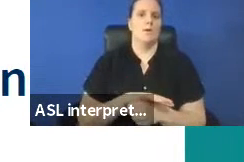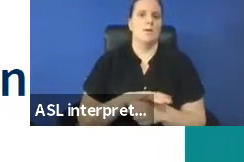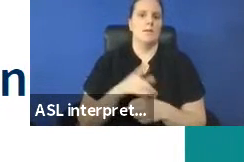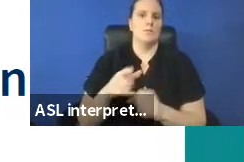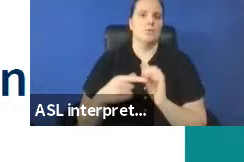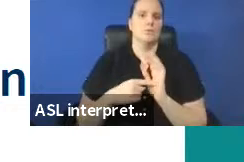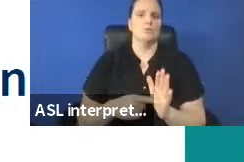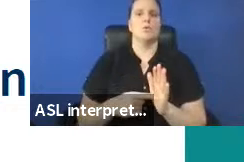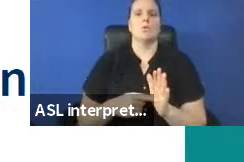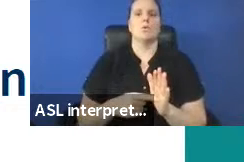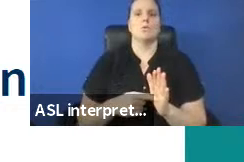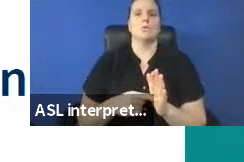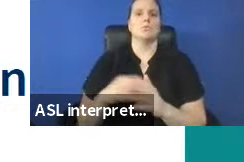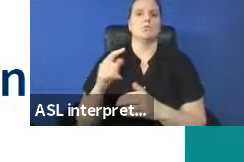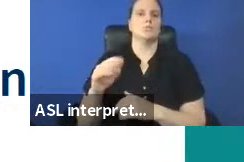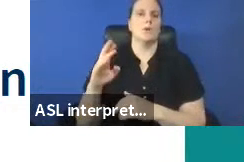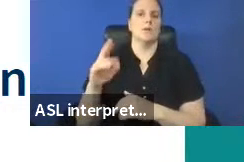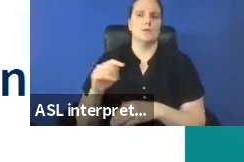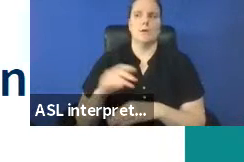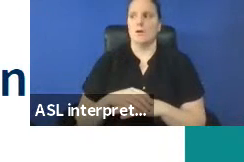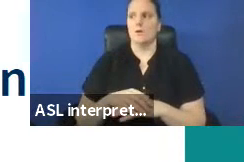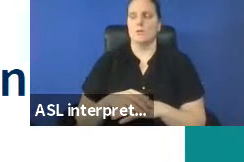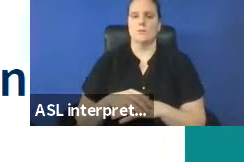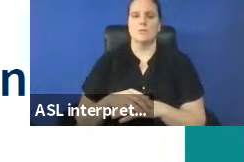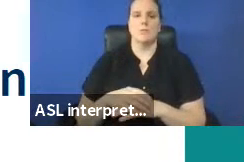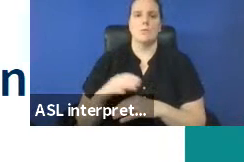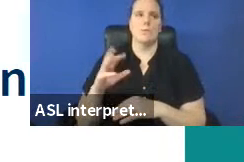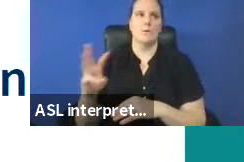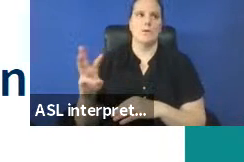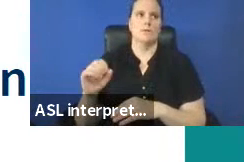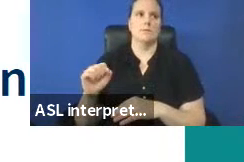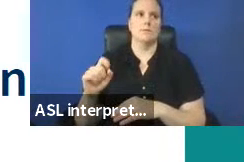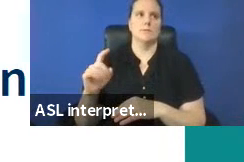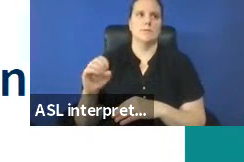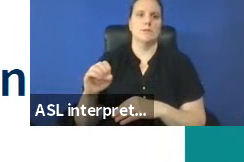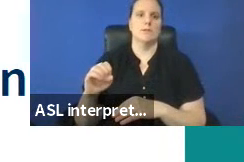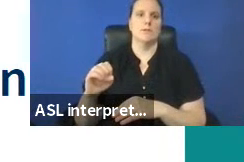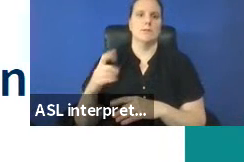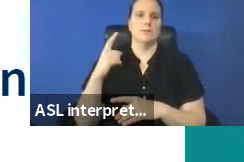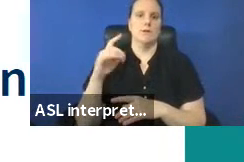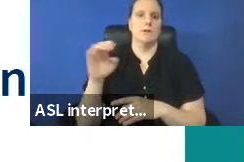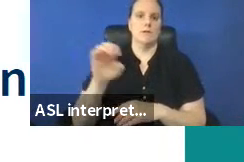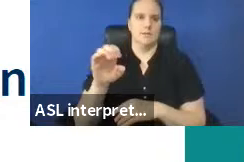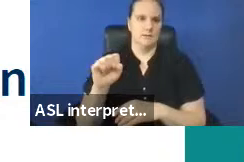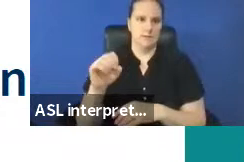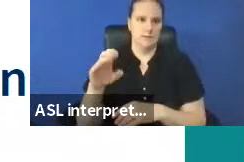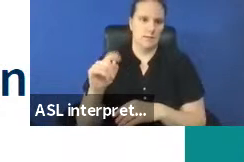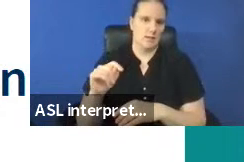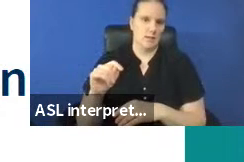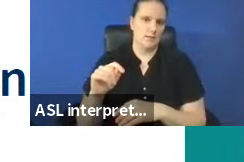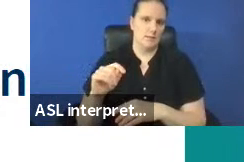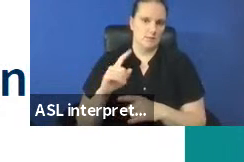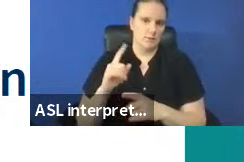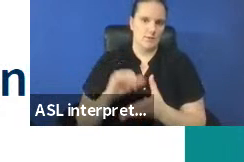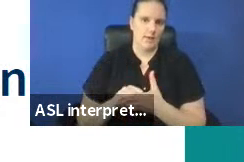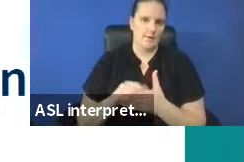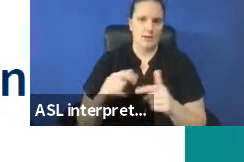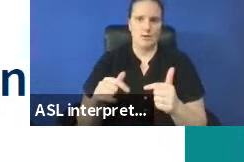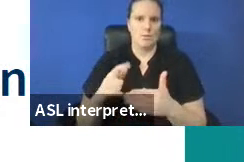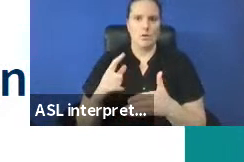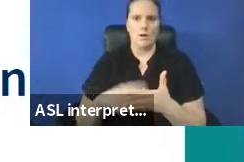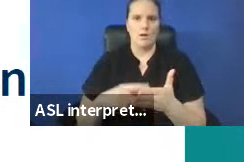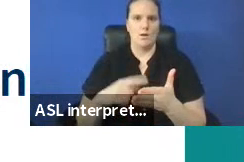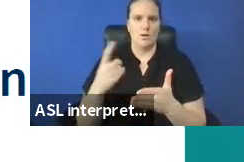high capacity transit on the west side and the multi-use path on the east side, but we have several variants of what that might look